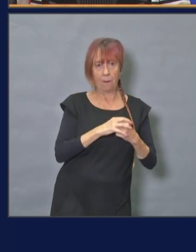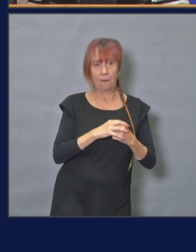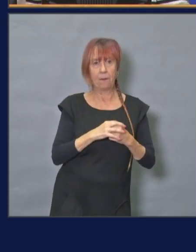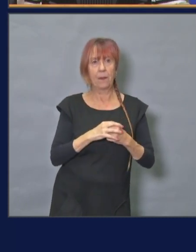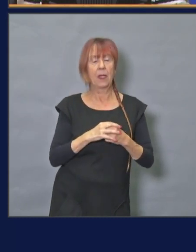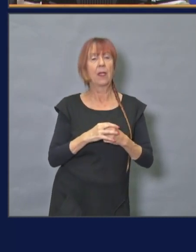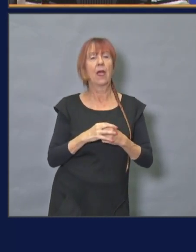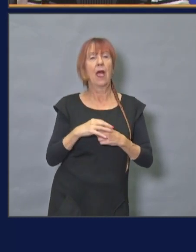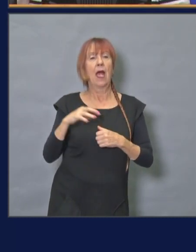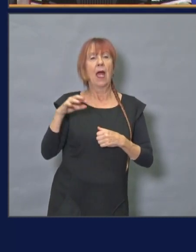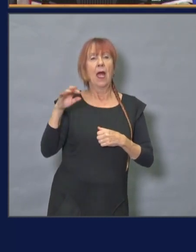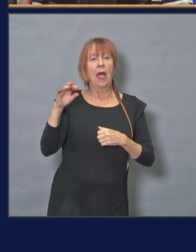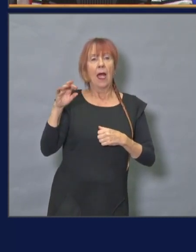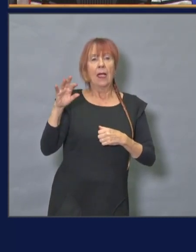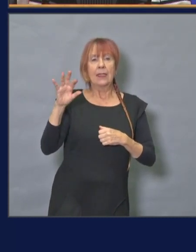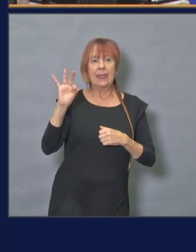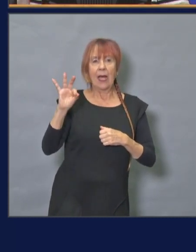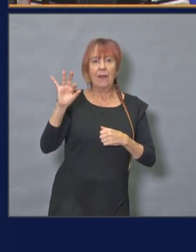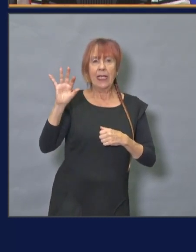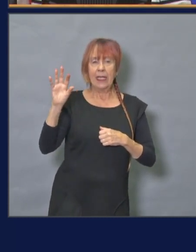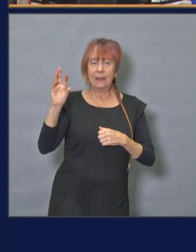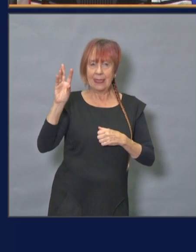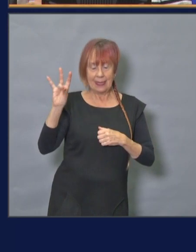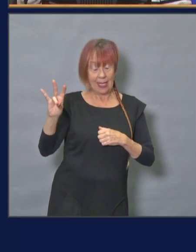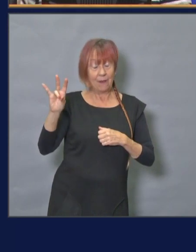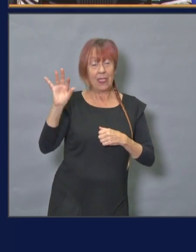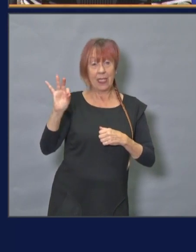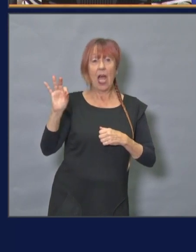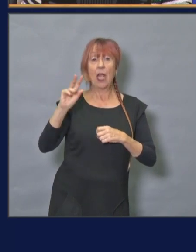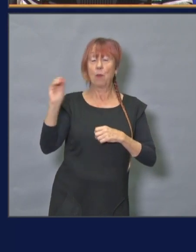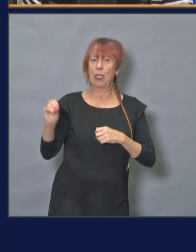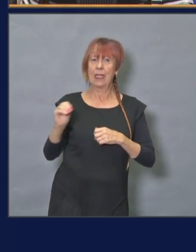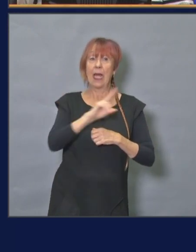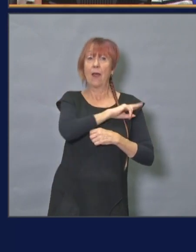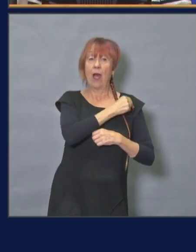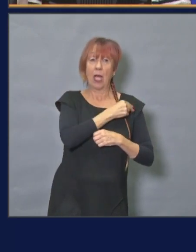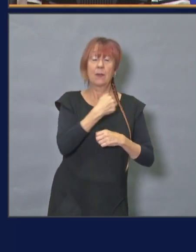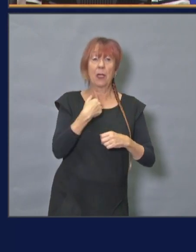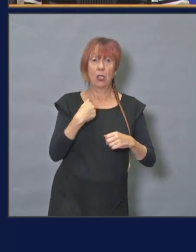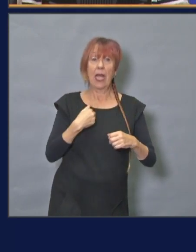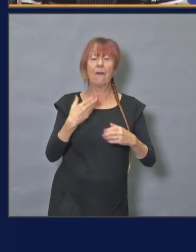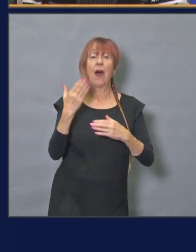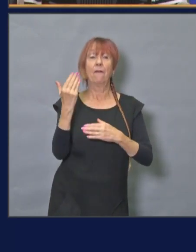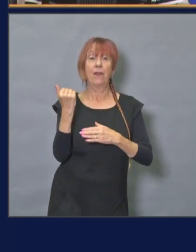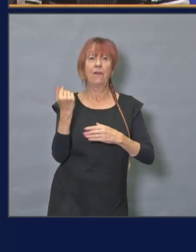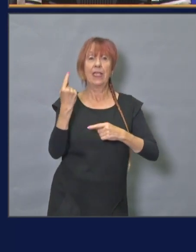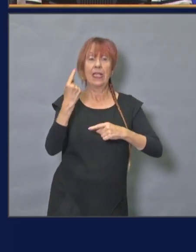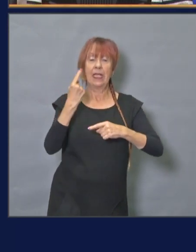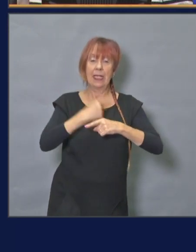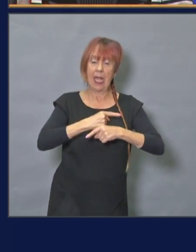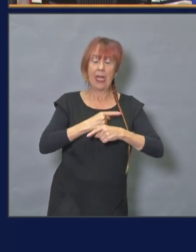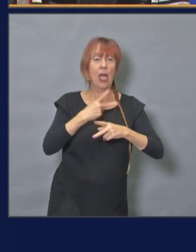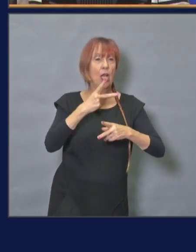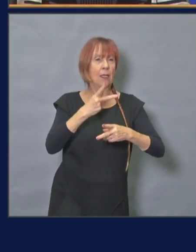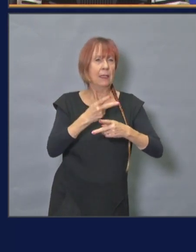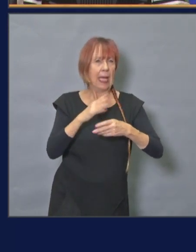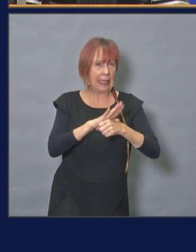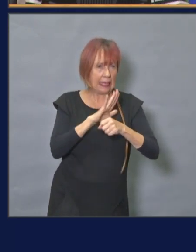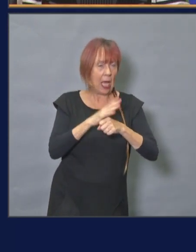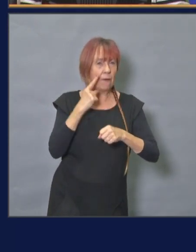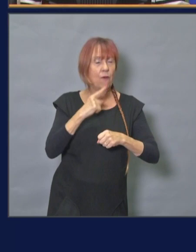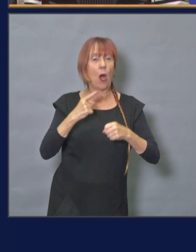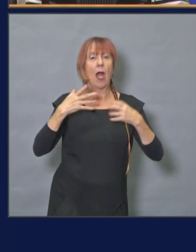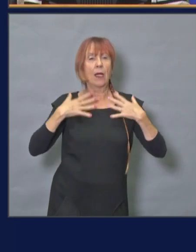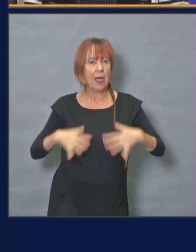of our hospitals have a 15-day supply of gloves, and 65% of our hospitals have a 15-day supply of gowns. Ensuring that all of our